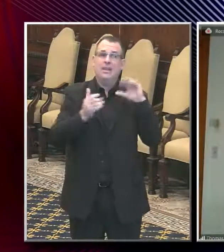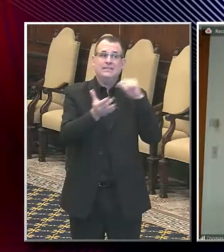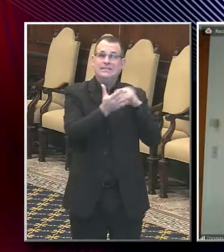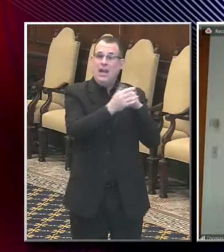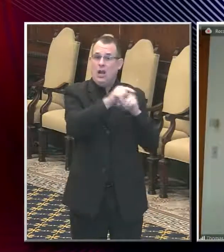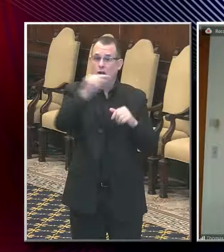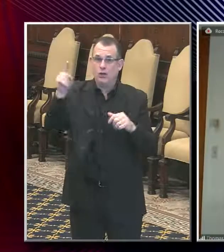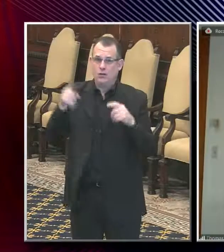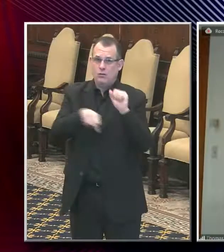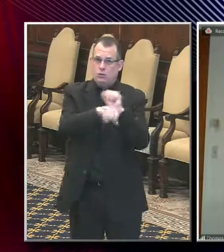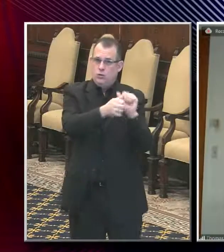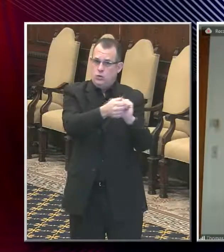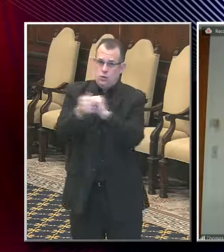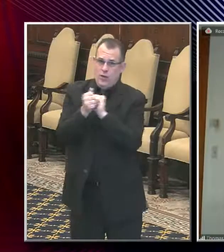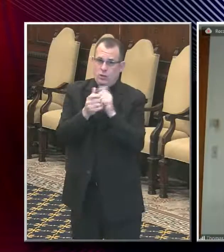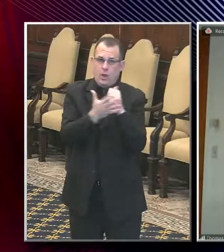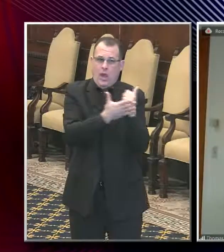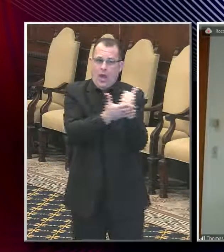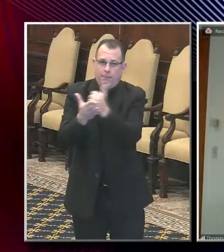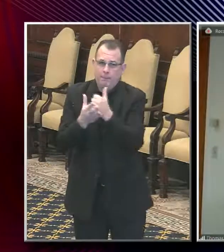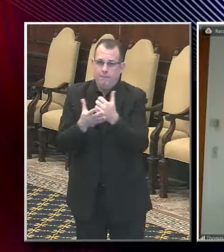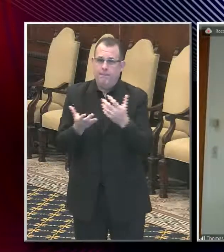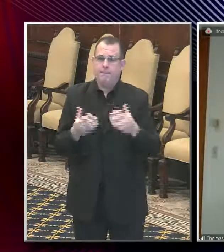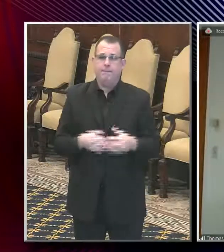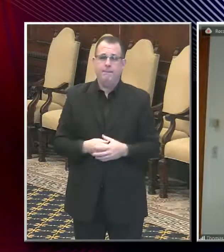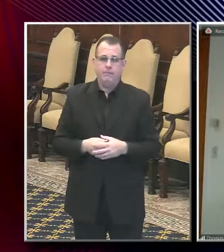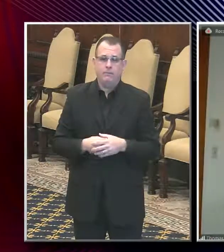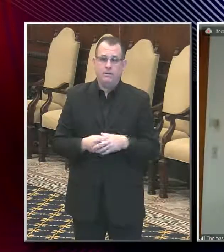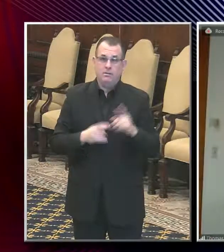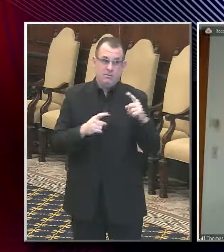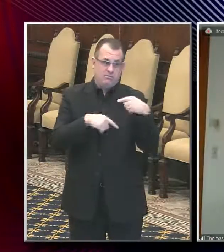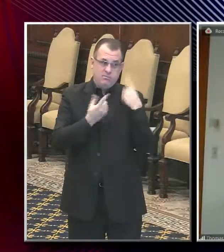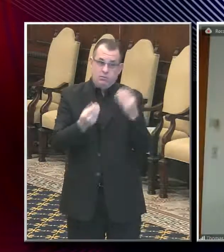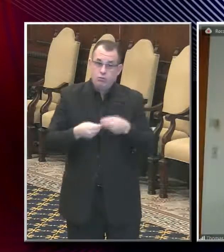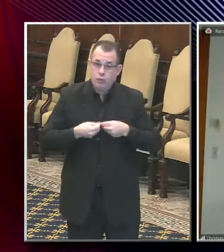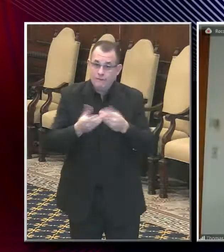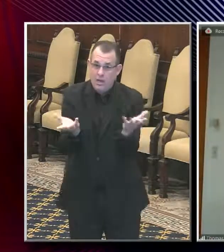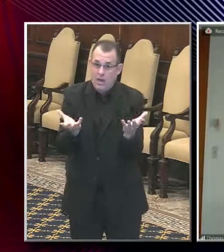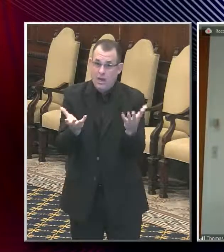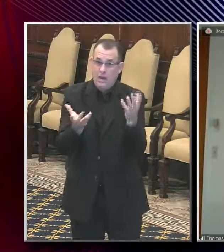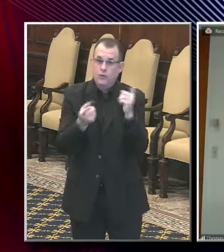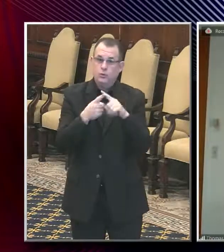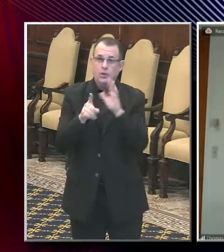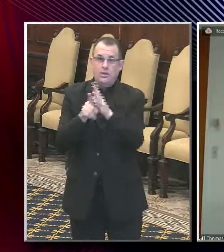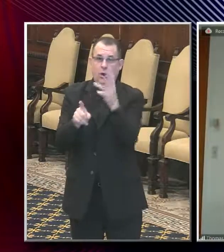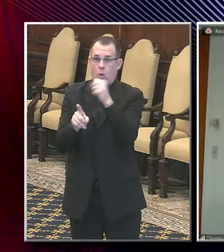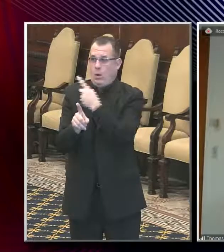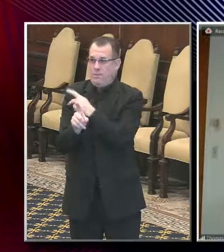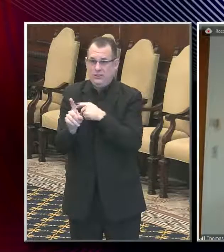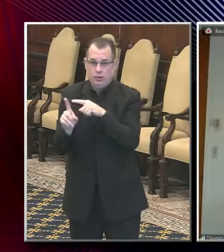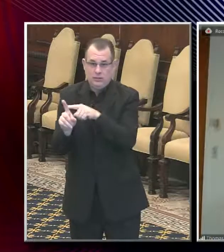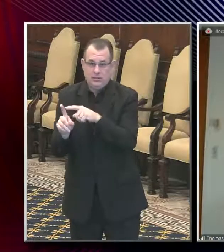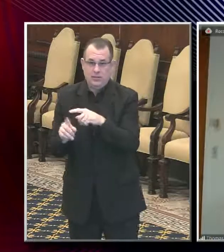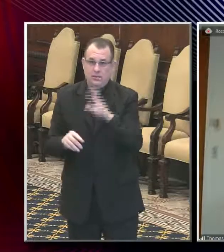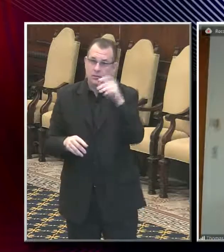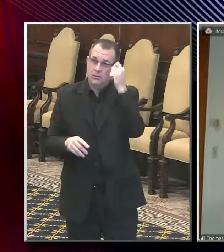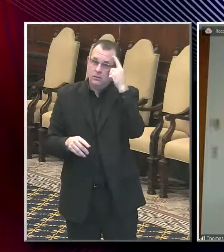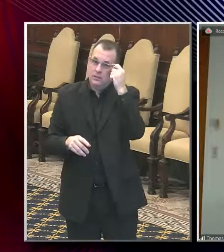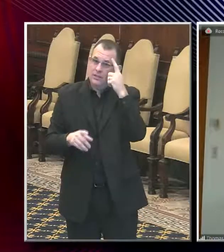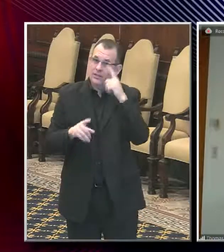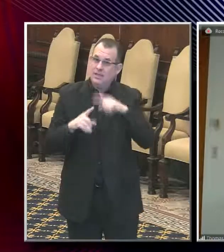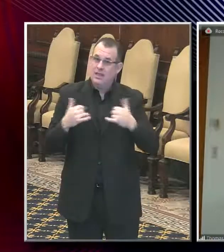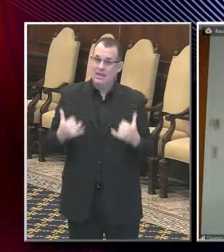federally qualified health centers in general have been providing testing to their own patients. So what's different here is that they are agreed if we supply